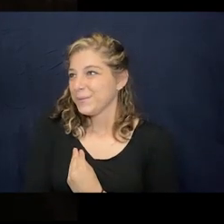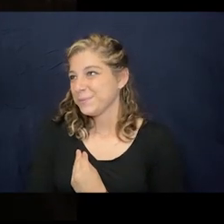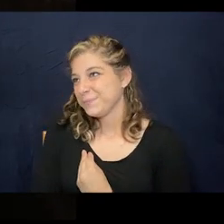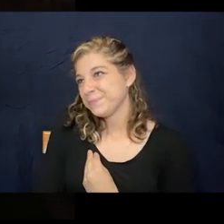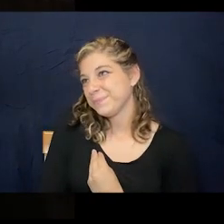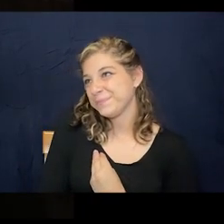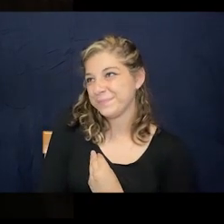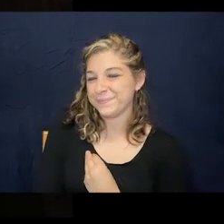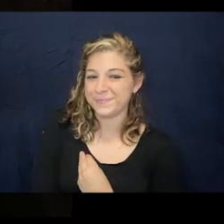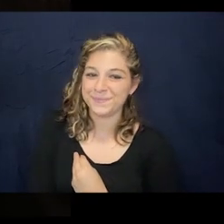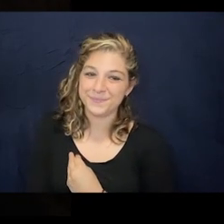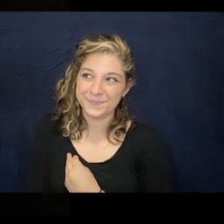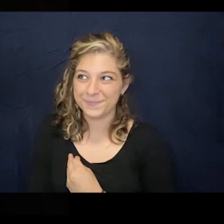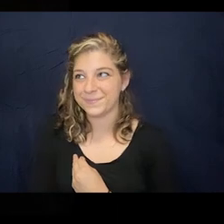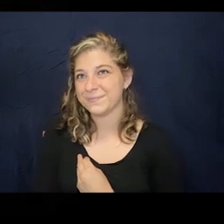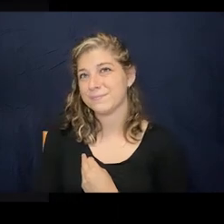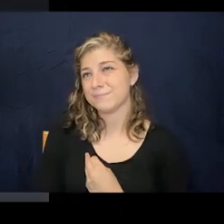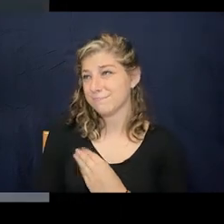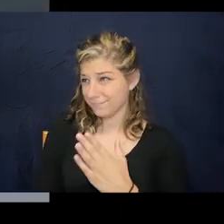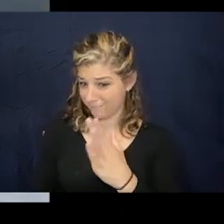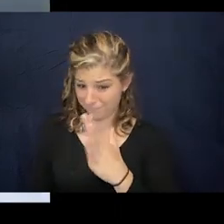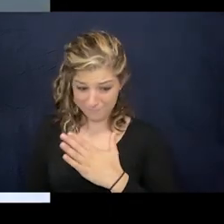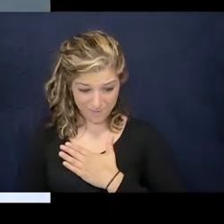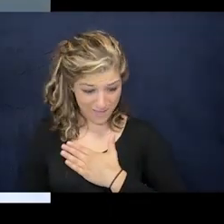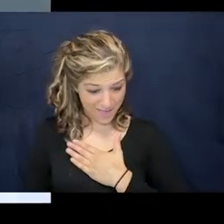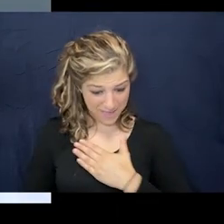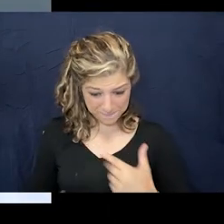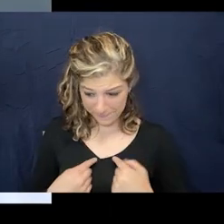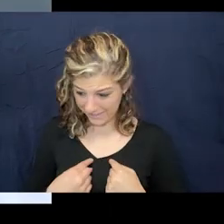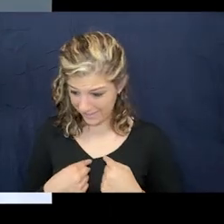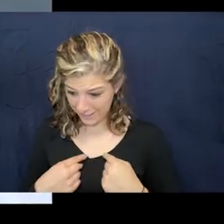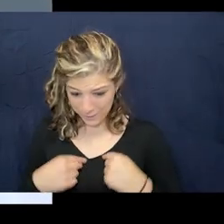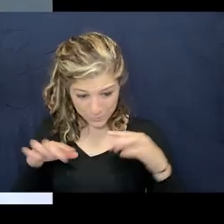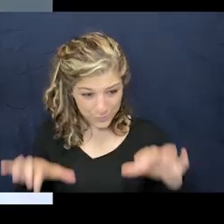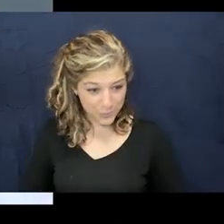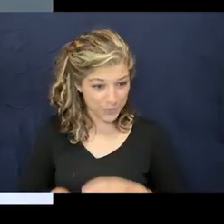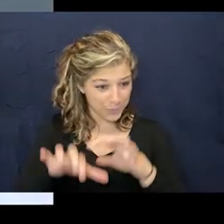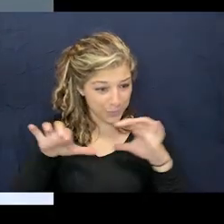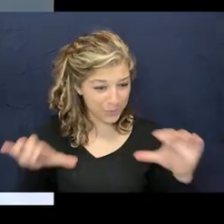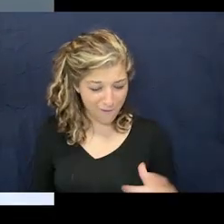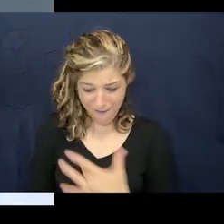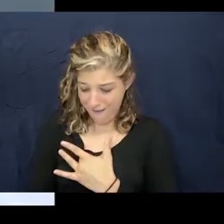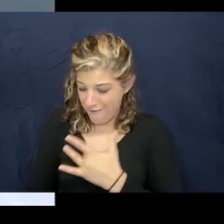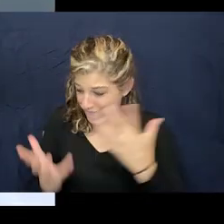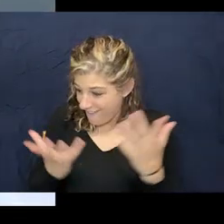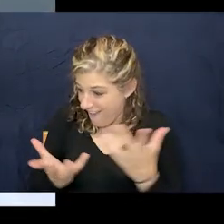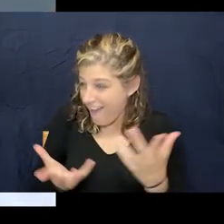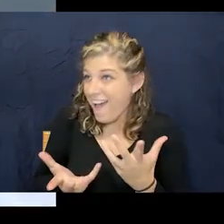What you doing to me?